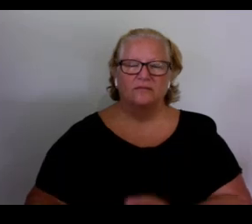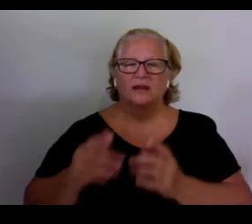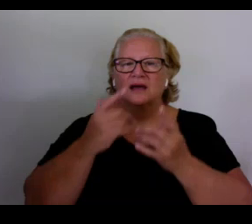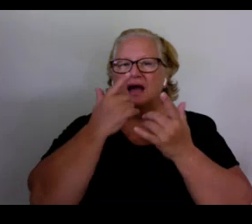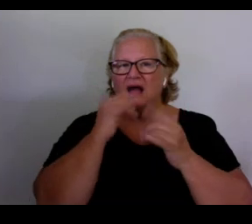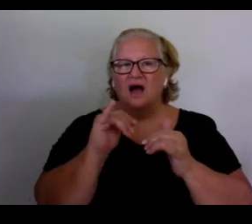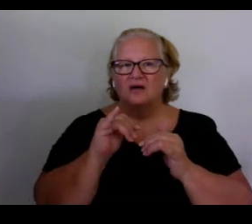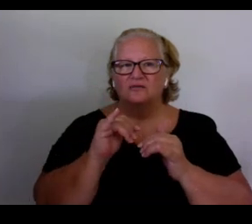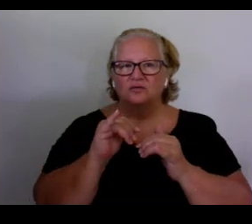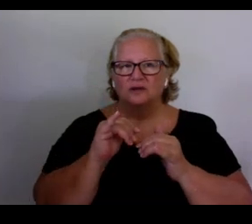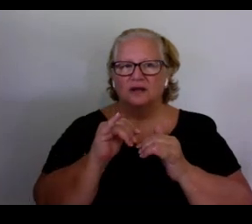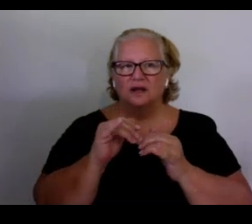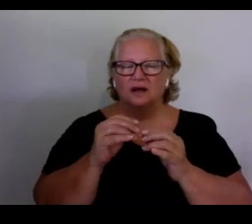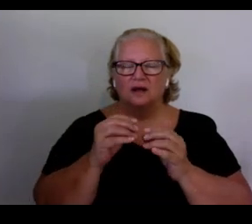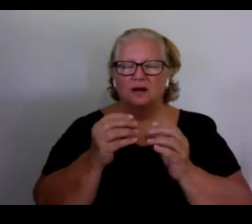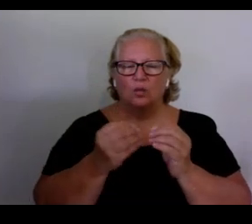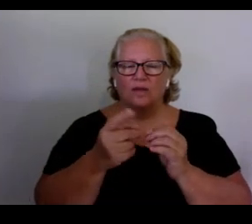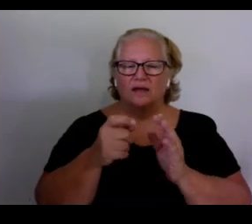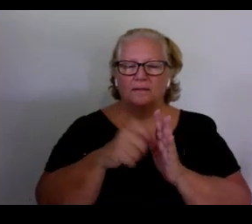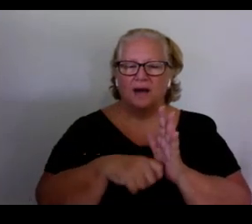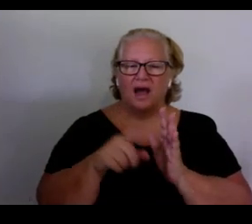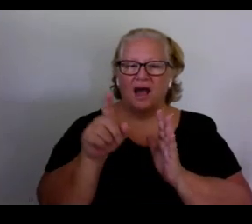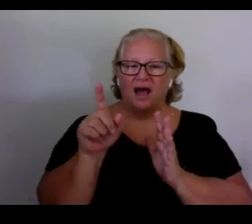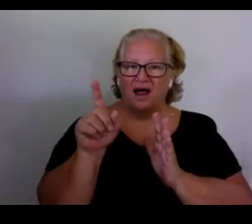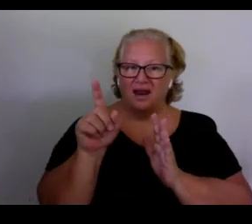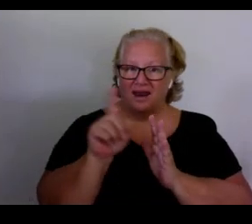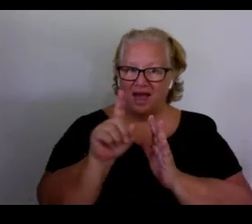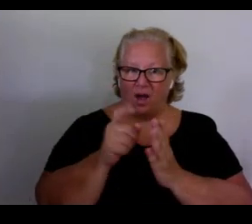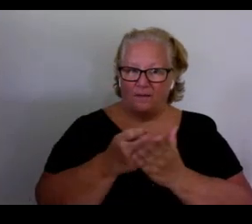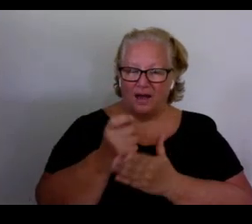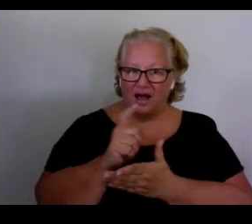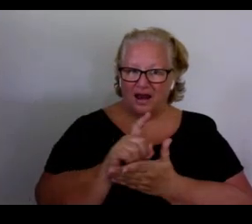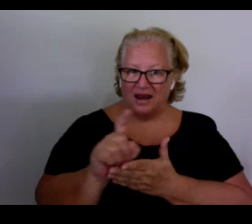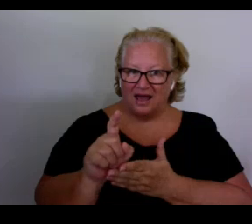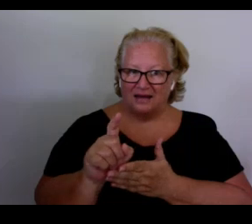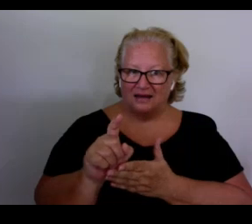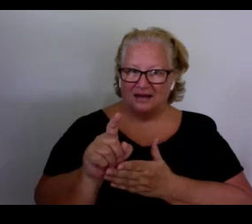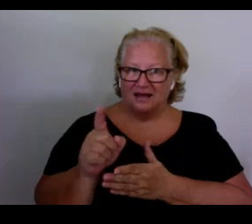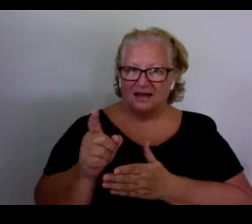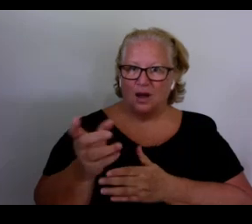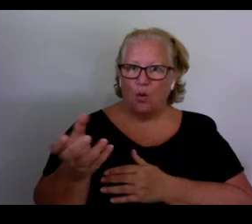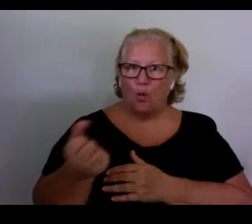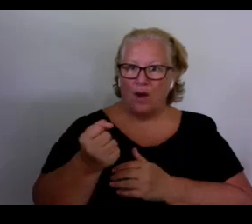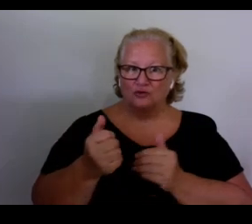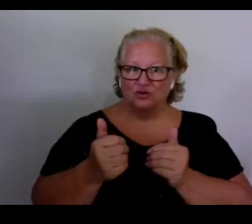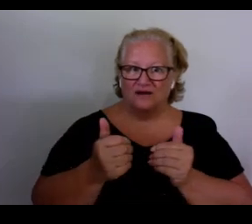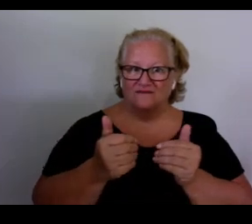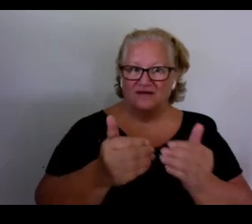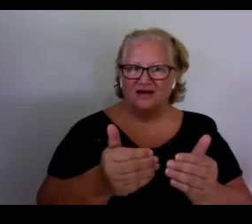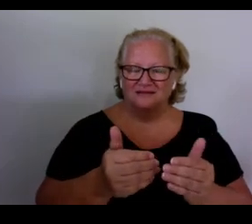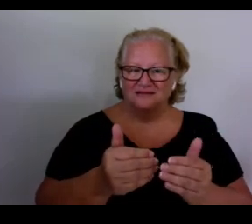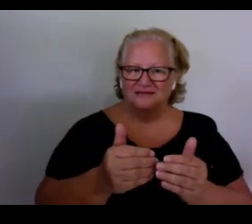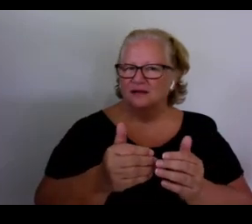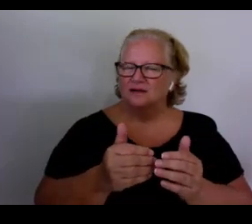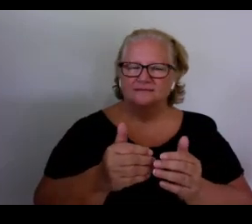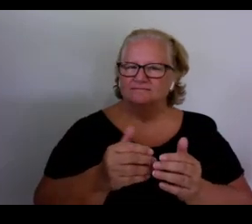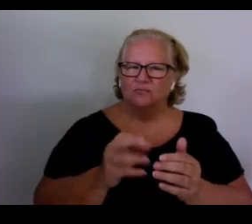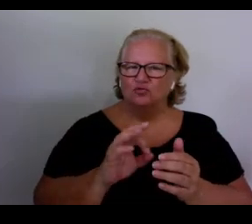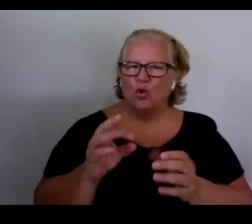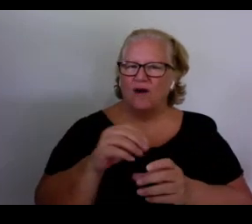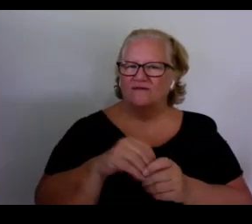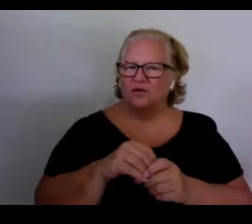Unfortunately, with the Buy Now, Pay Later legislation, my understanding is Wage Advance apps were not caught up as part of that. Okay.